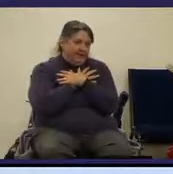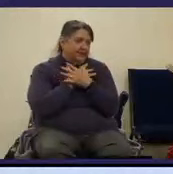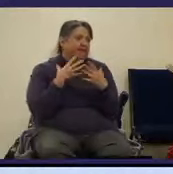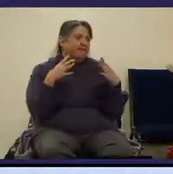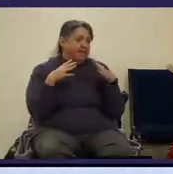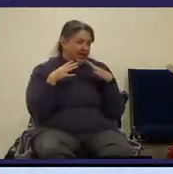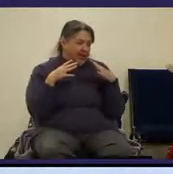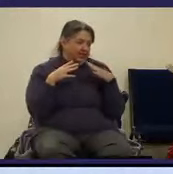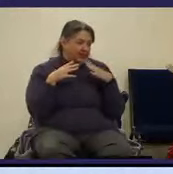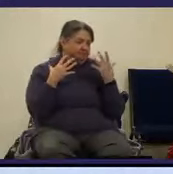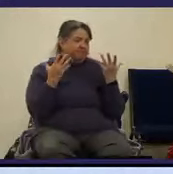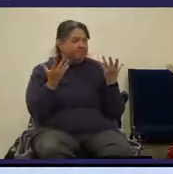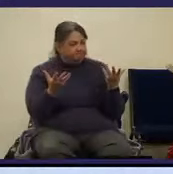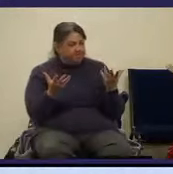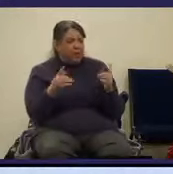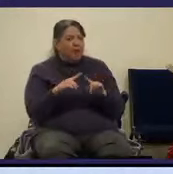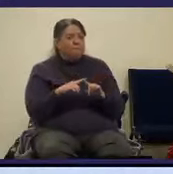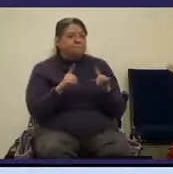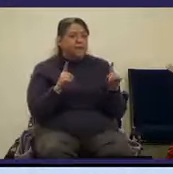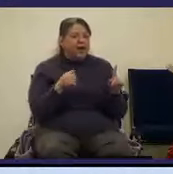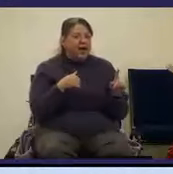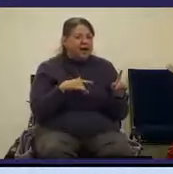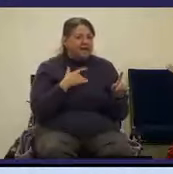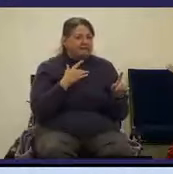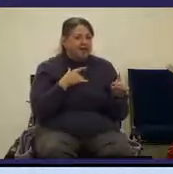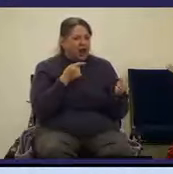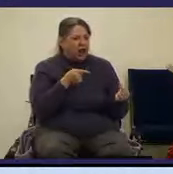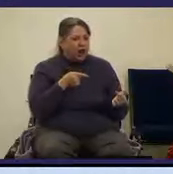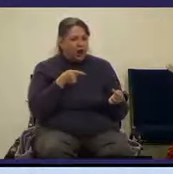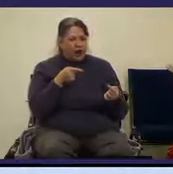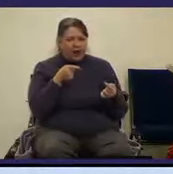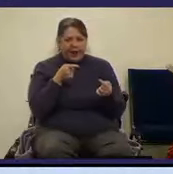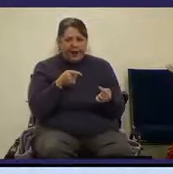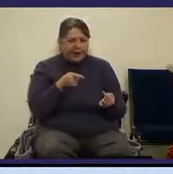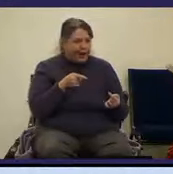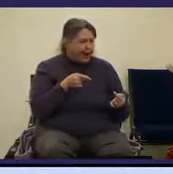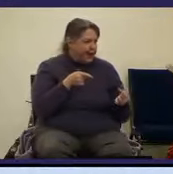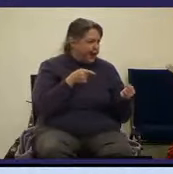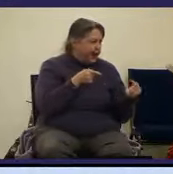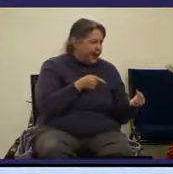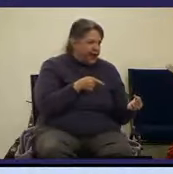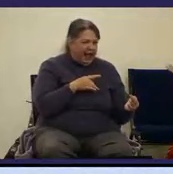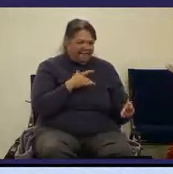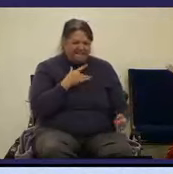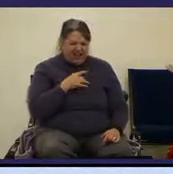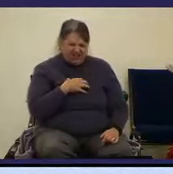feeling happy or at ease. It's that I wasn't in my spirit, I wasn't restful.